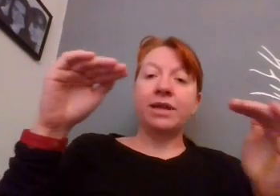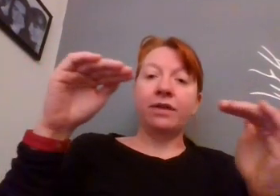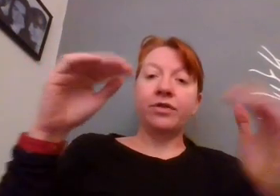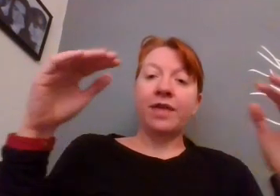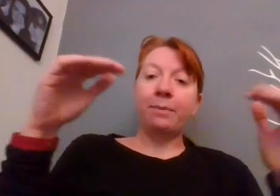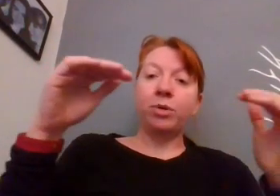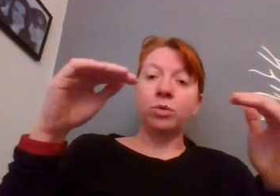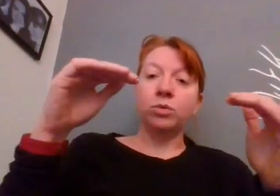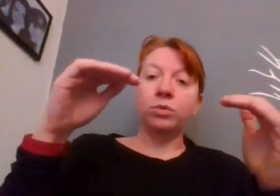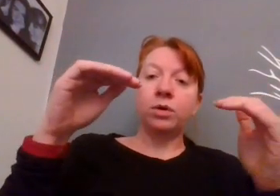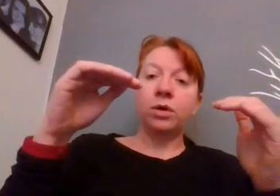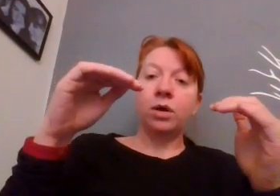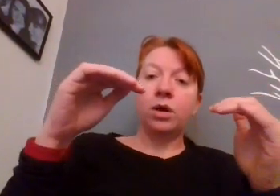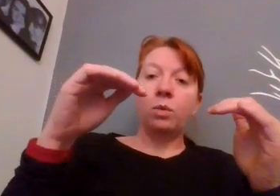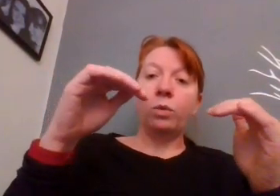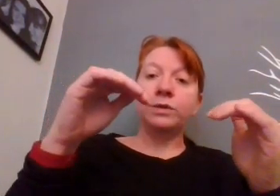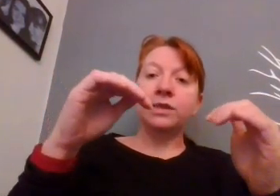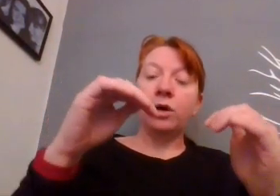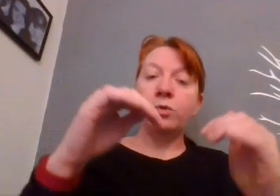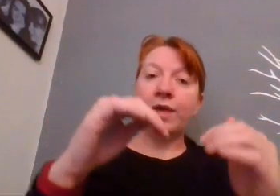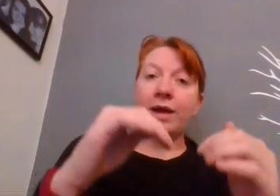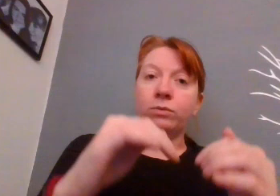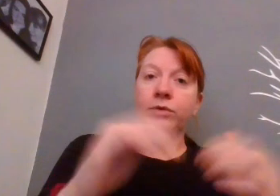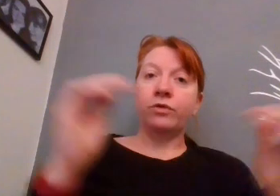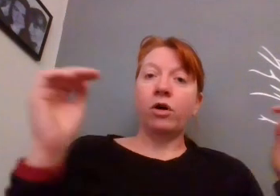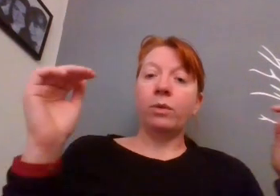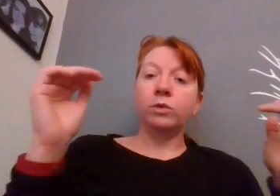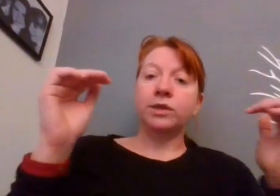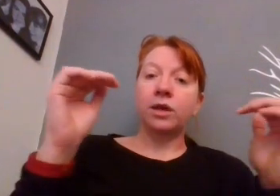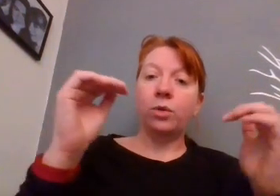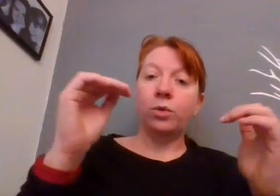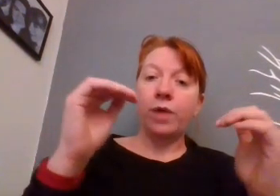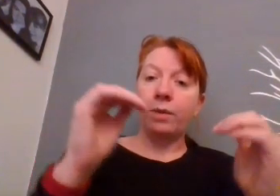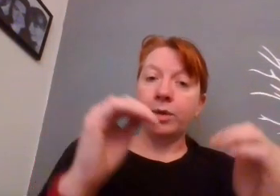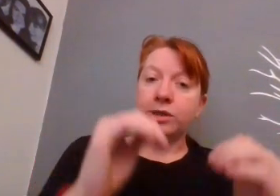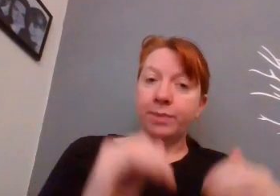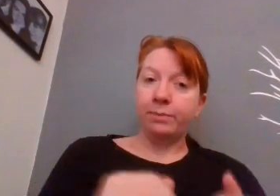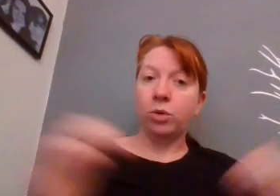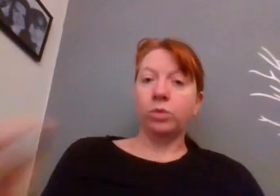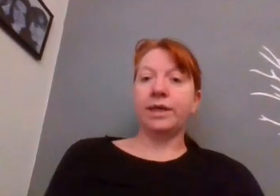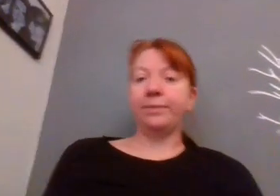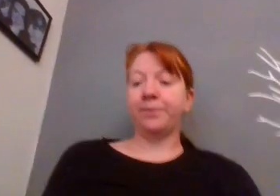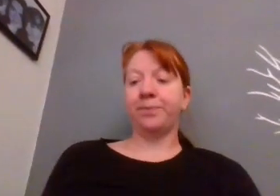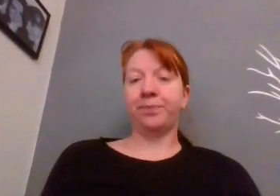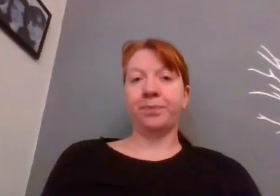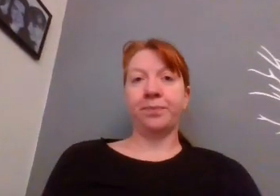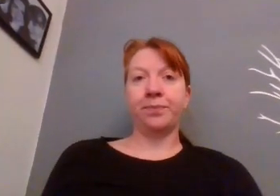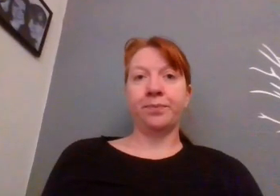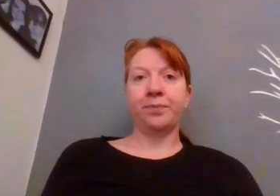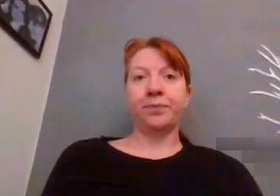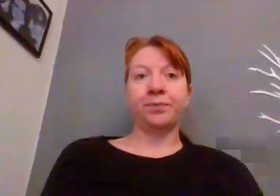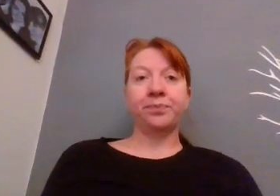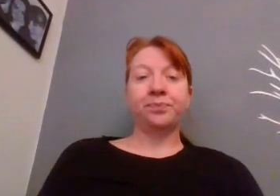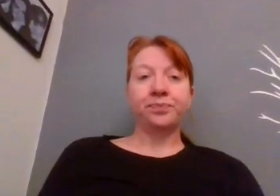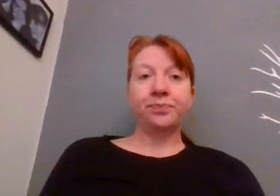near enough to that pull will slow down. Time will slow down because it's being pulled in.